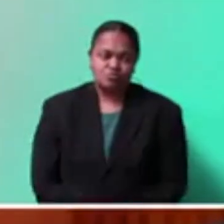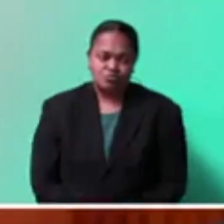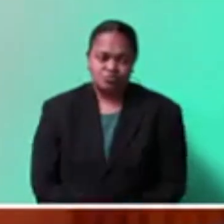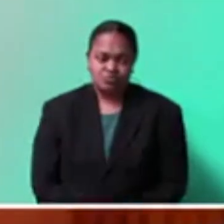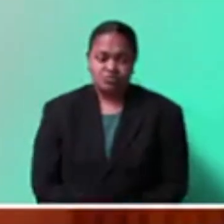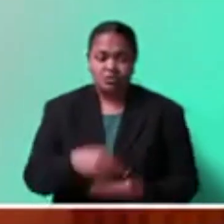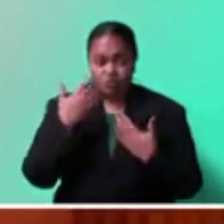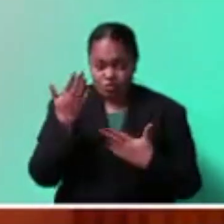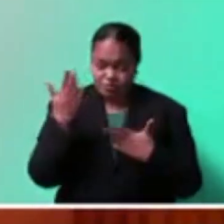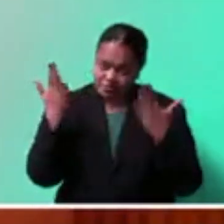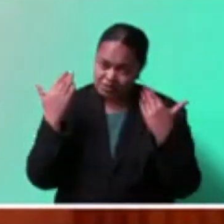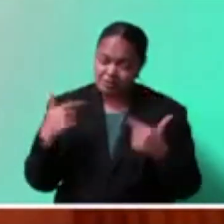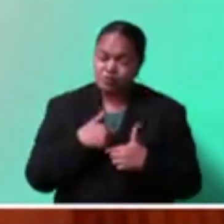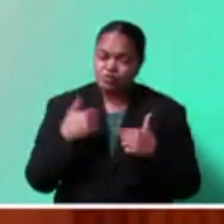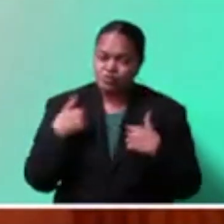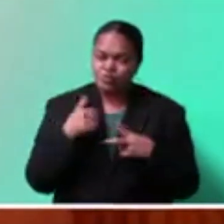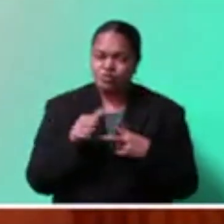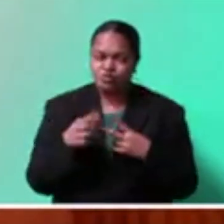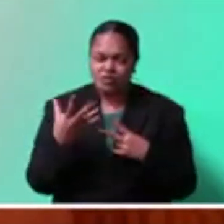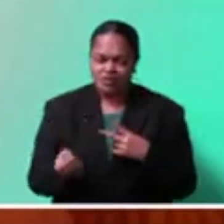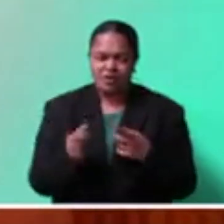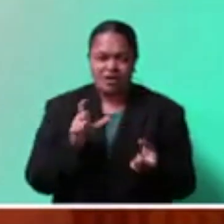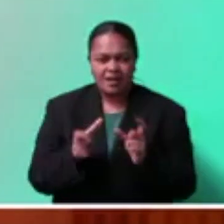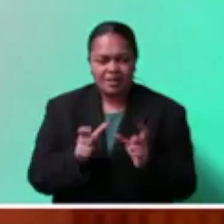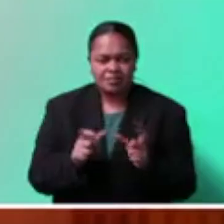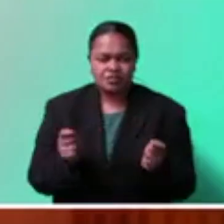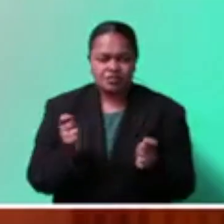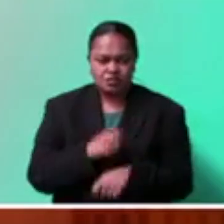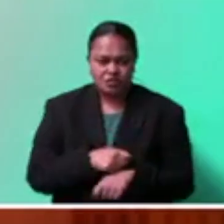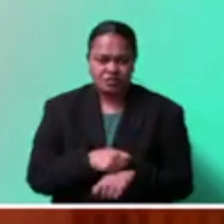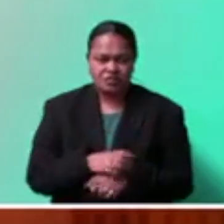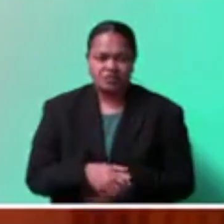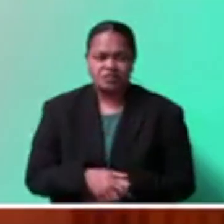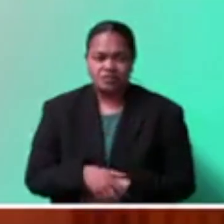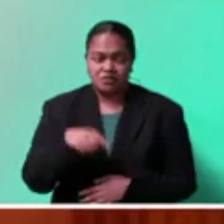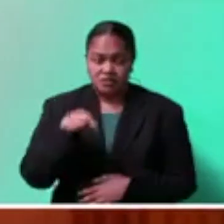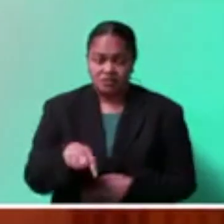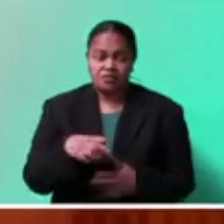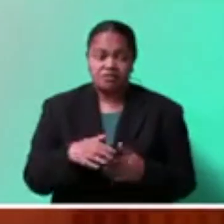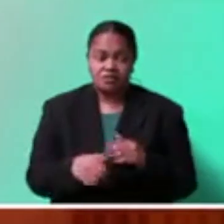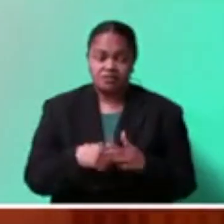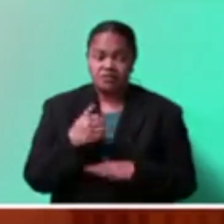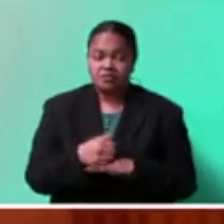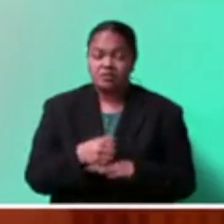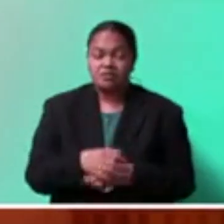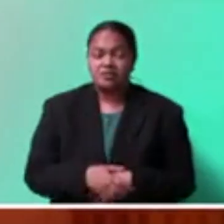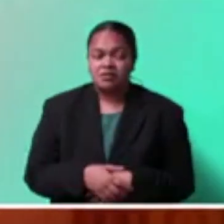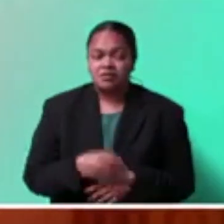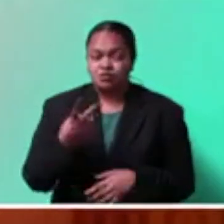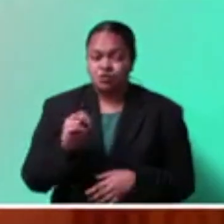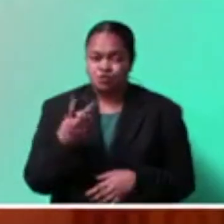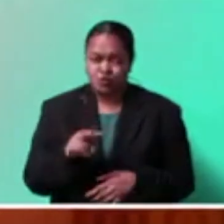Honorable Speaker, we have the Climate Change Portal. This is actually already set up under the Climate Change Act of